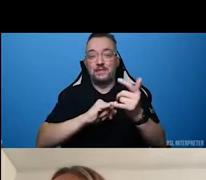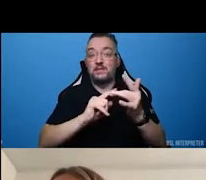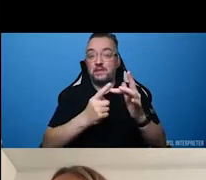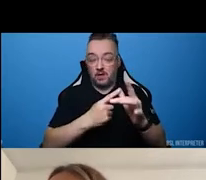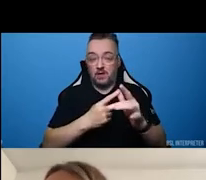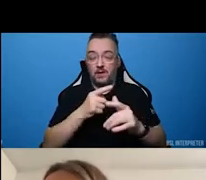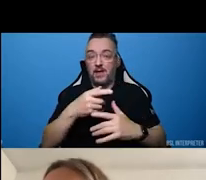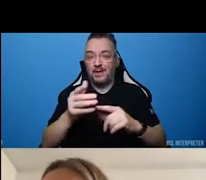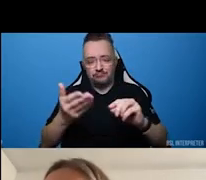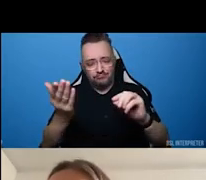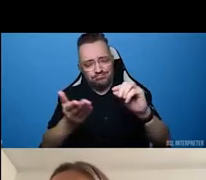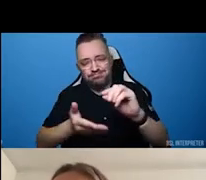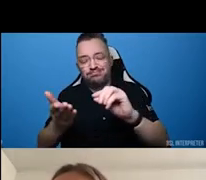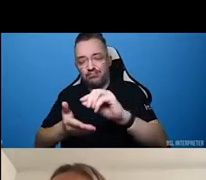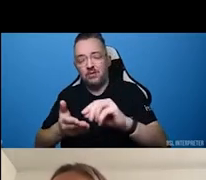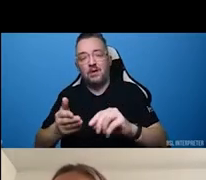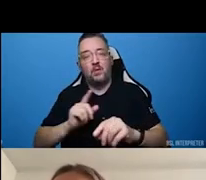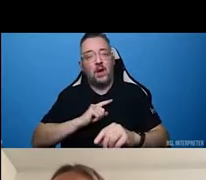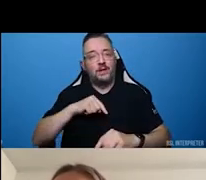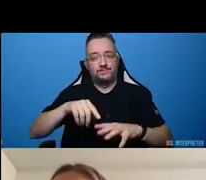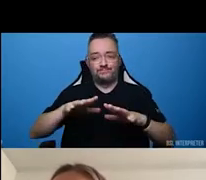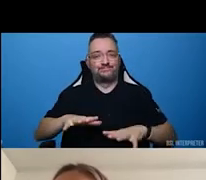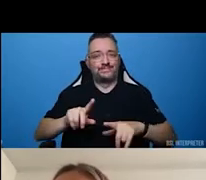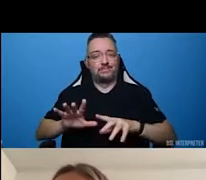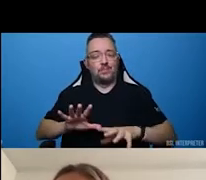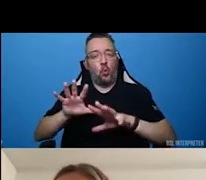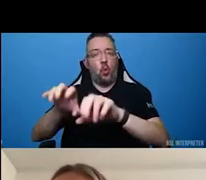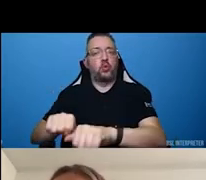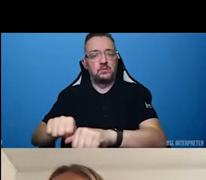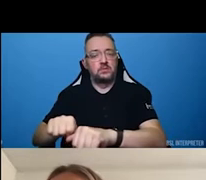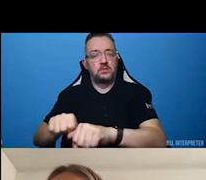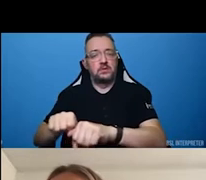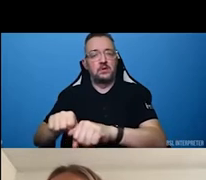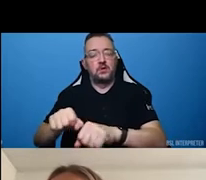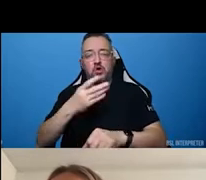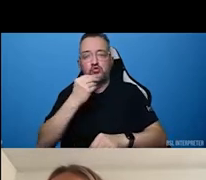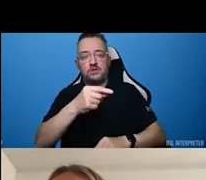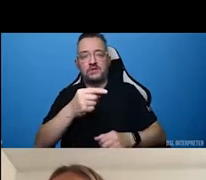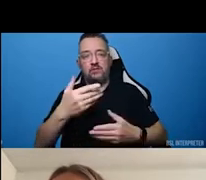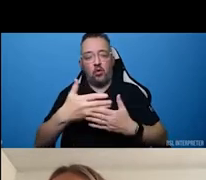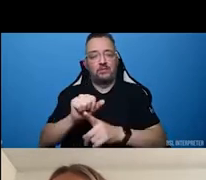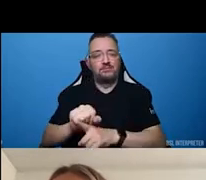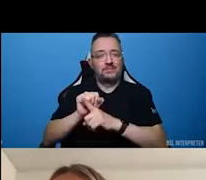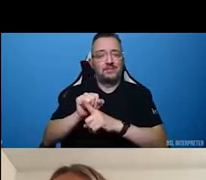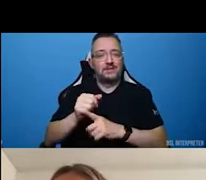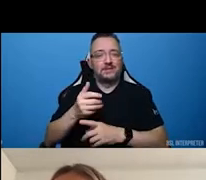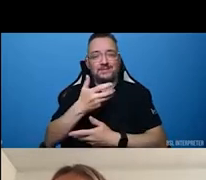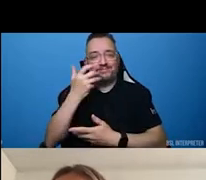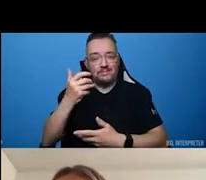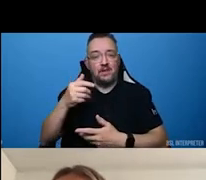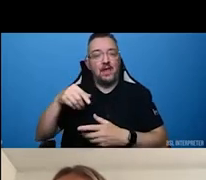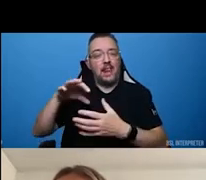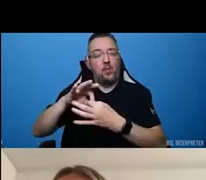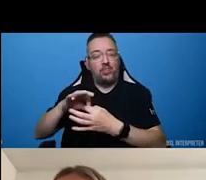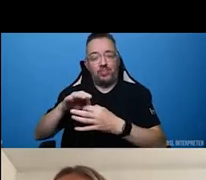as a kind of colonial material as an insulating material for the early industrial era cables.